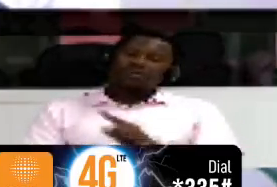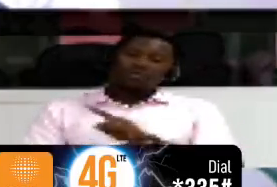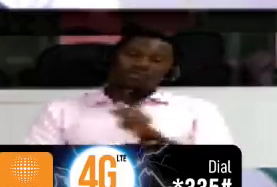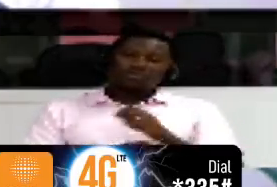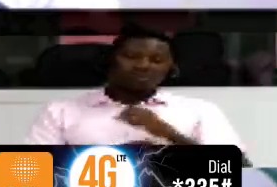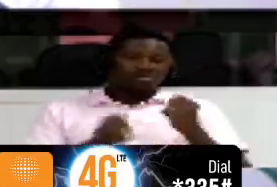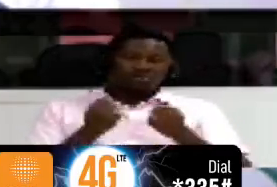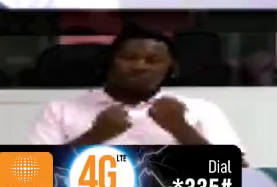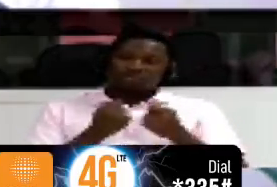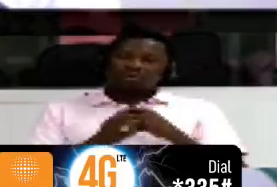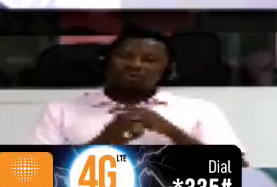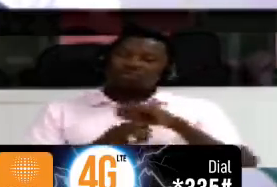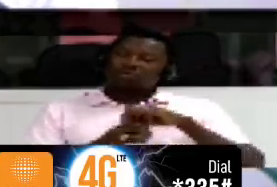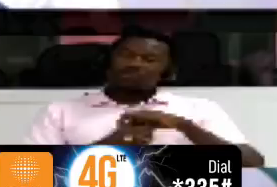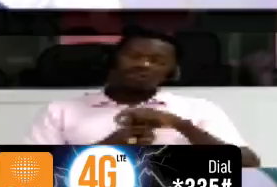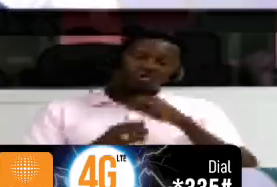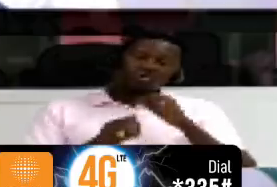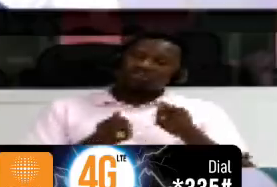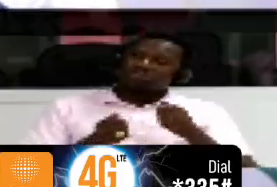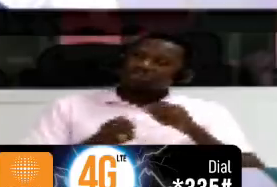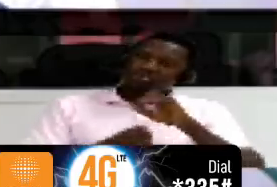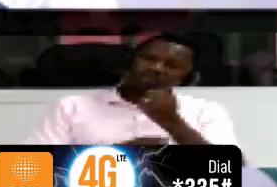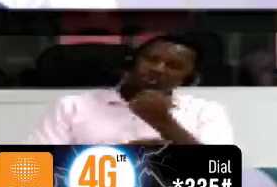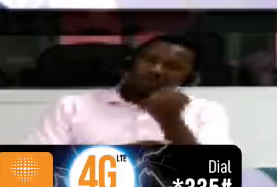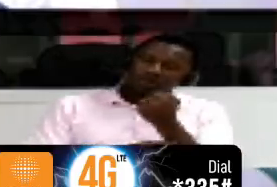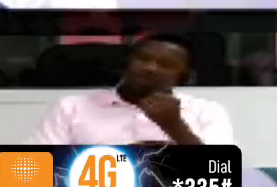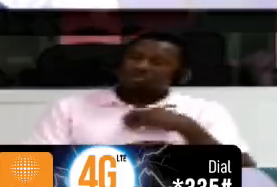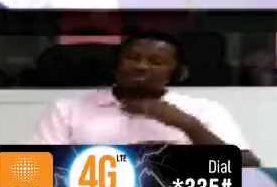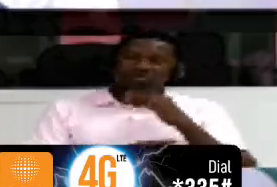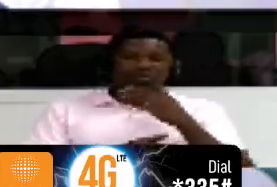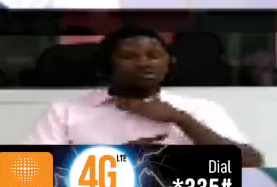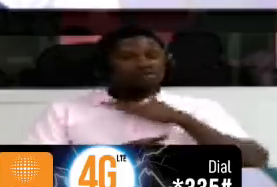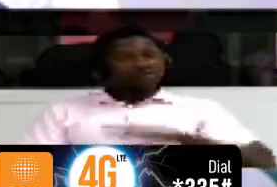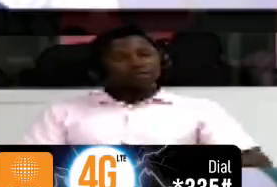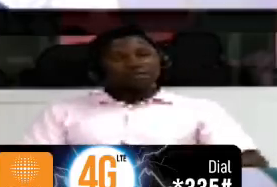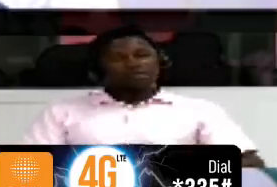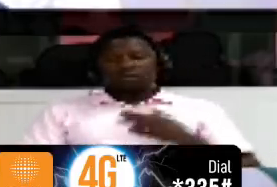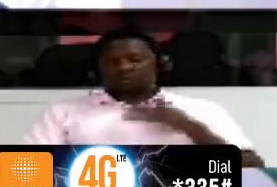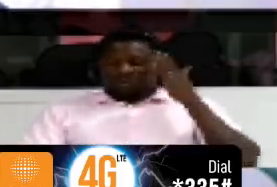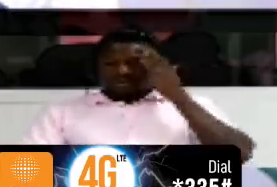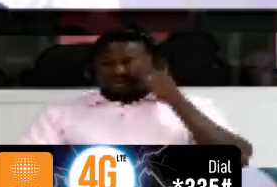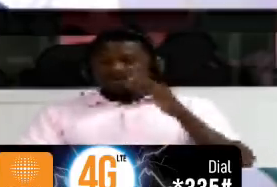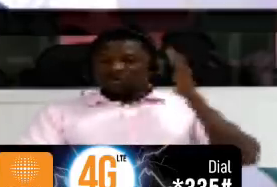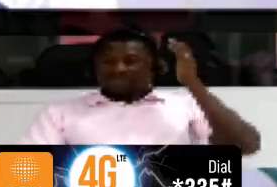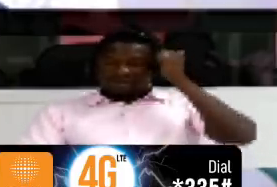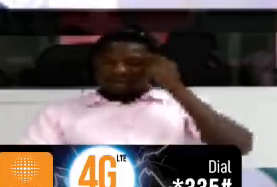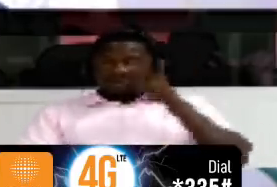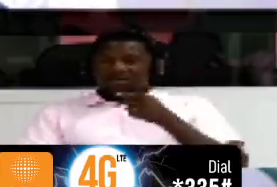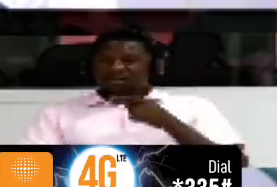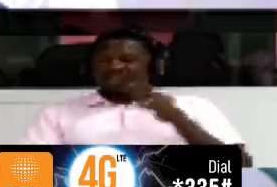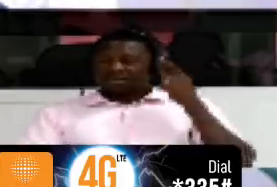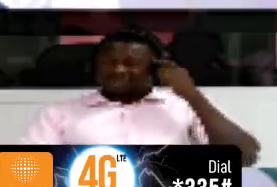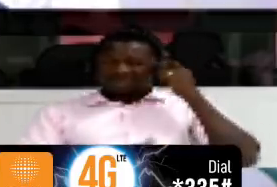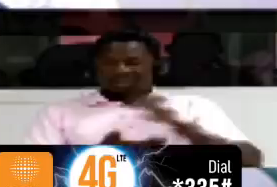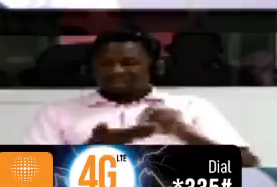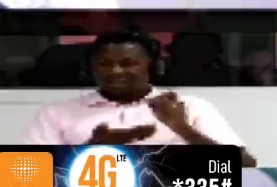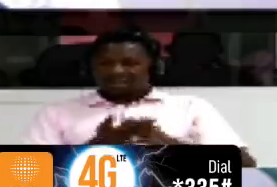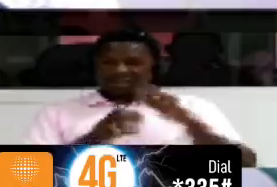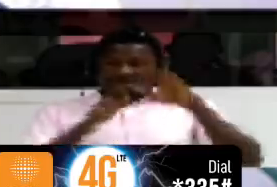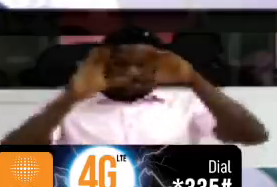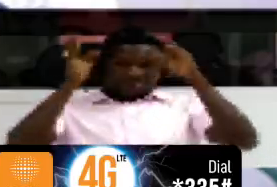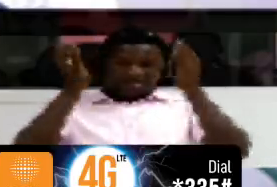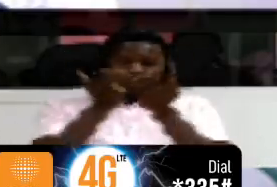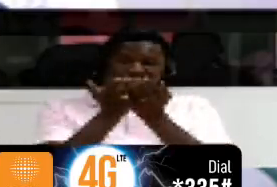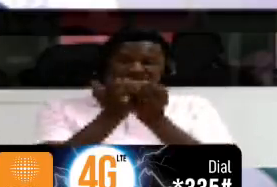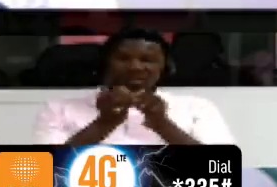of convenience. And I think we need to understand this. And I think the Secretary General, the head of the civil service, need